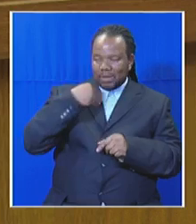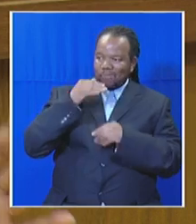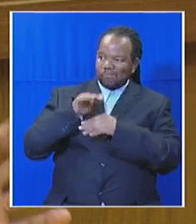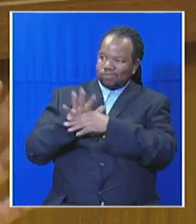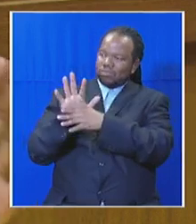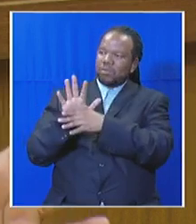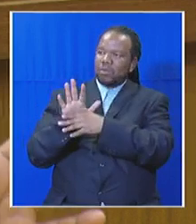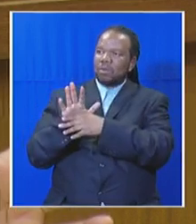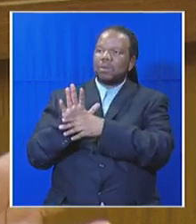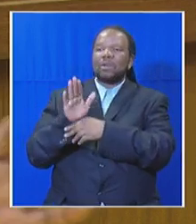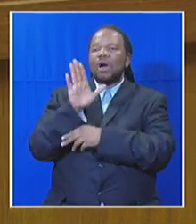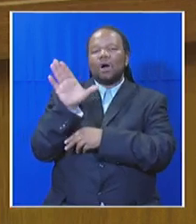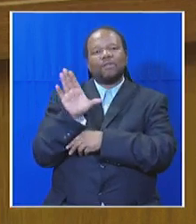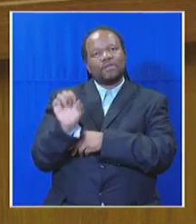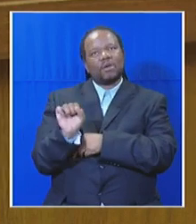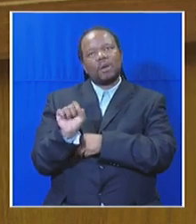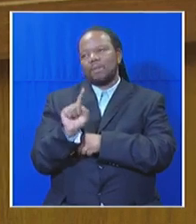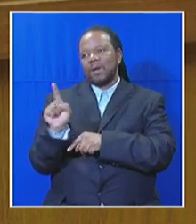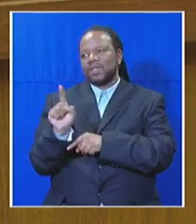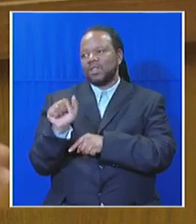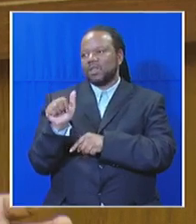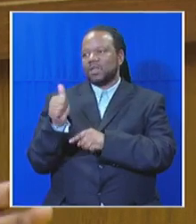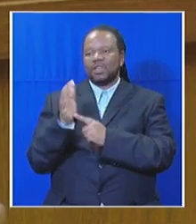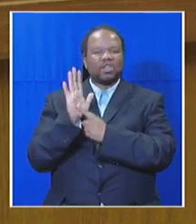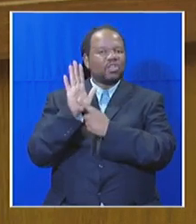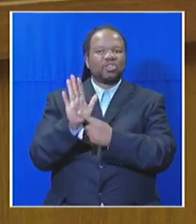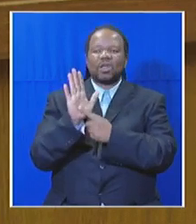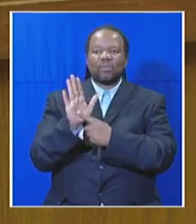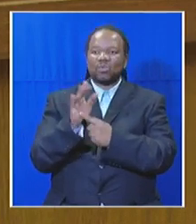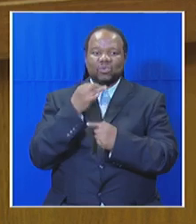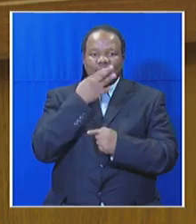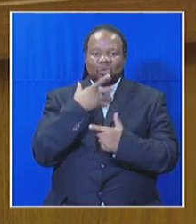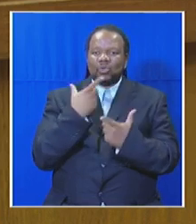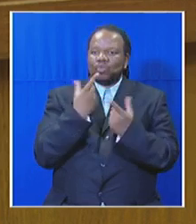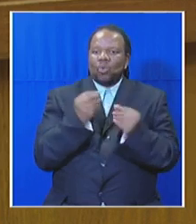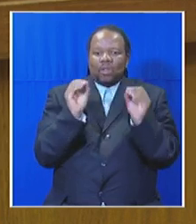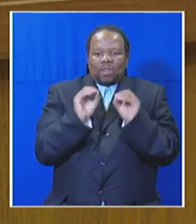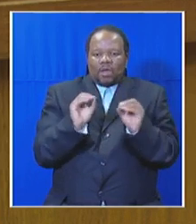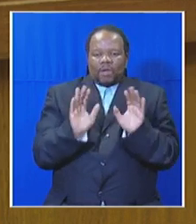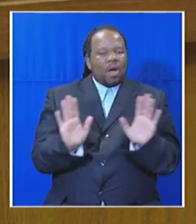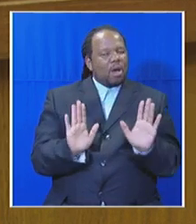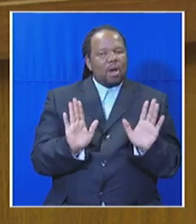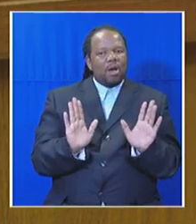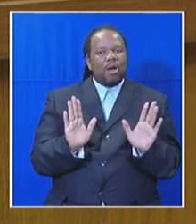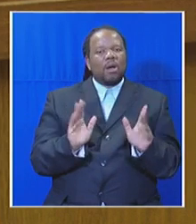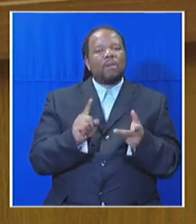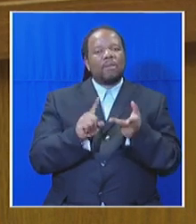So that cannot be made as an example that nothing was done. As well as